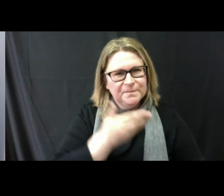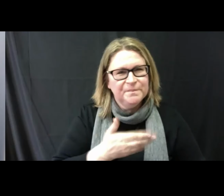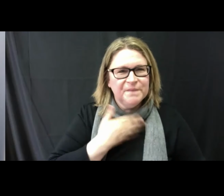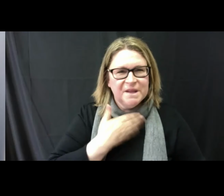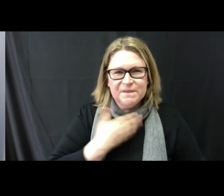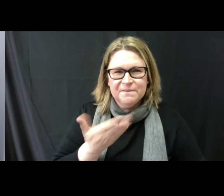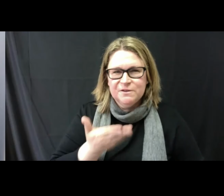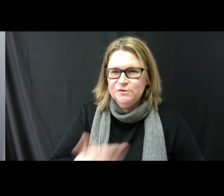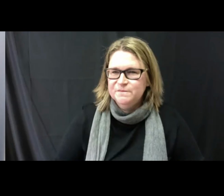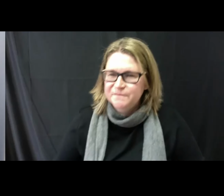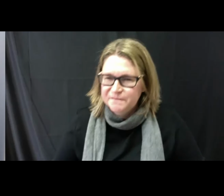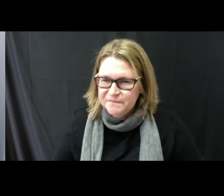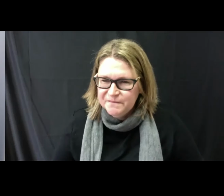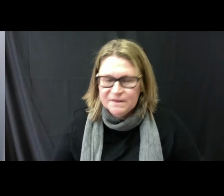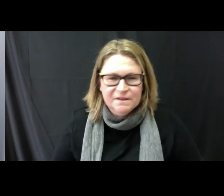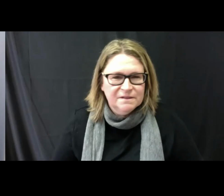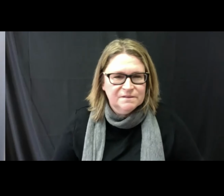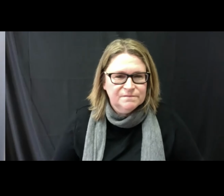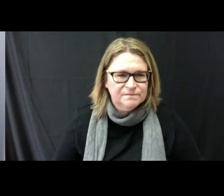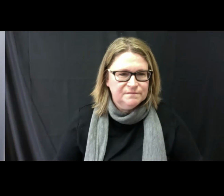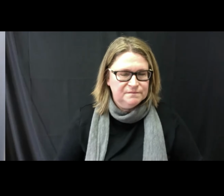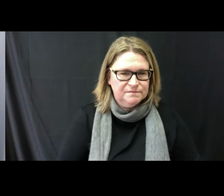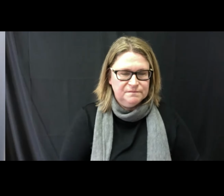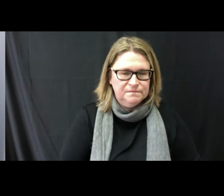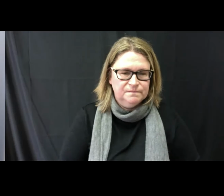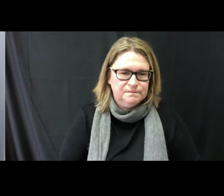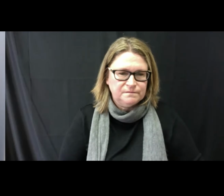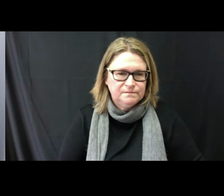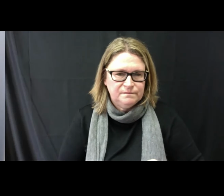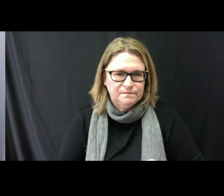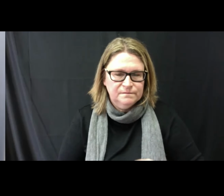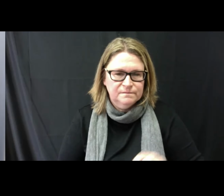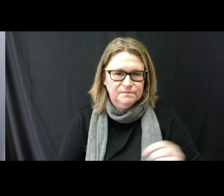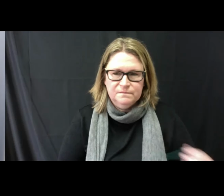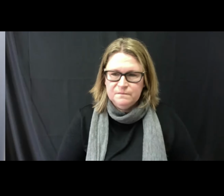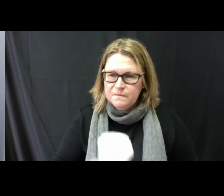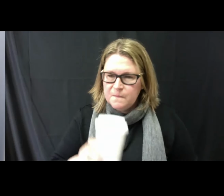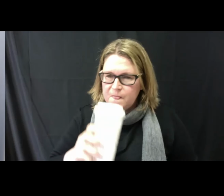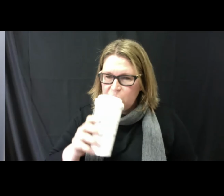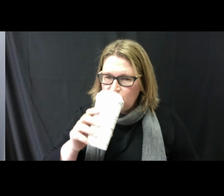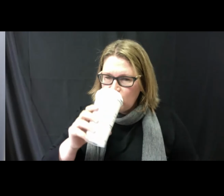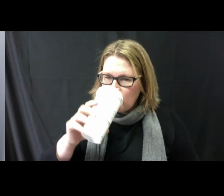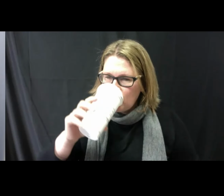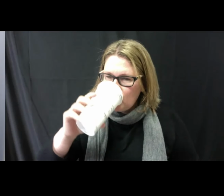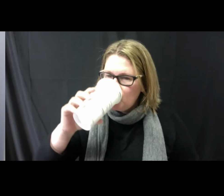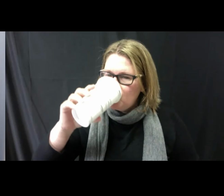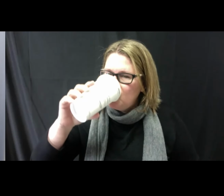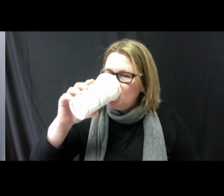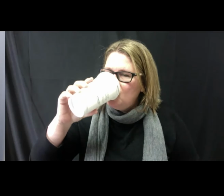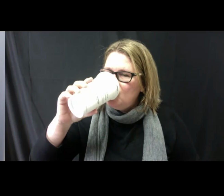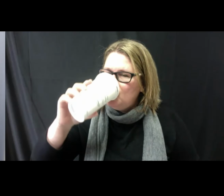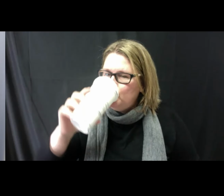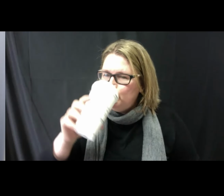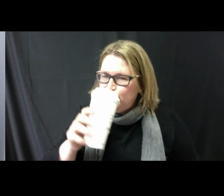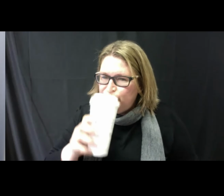Next, we'll be hearing from You're very welcome. Dr. Ballard. He is from Utah Valley